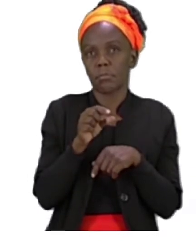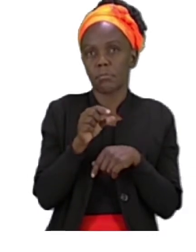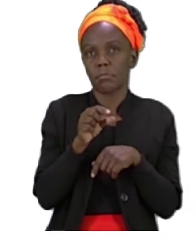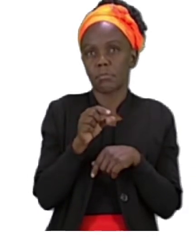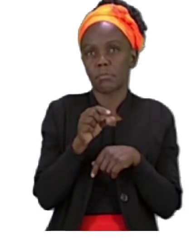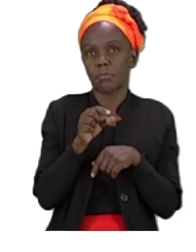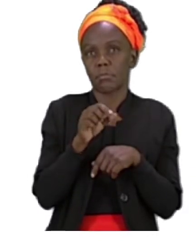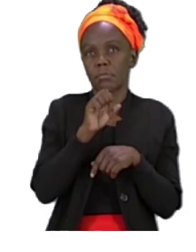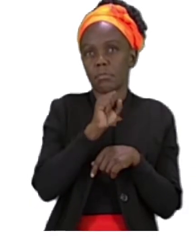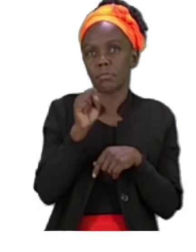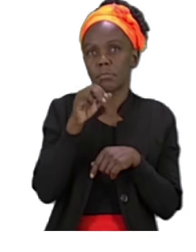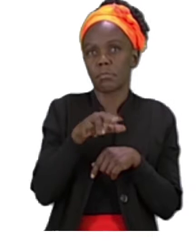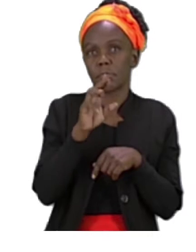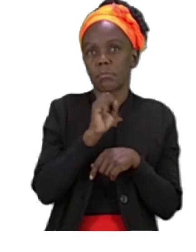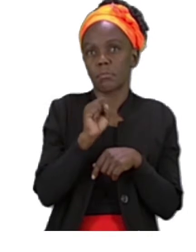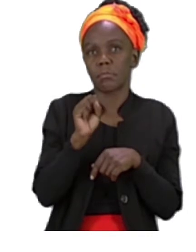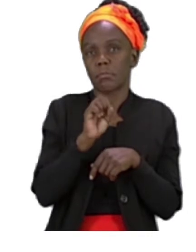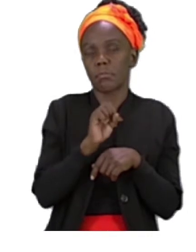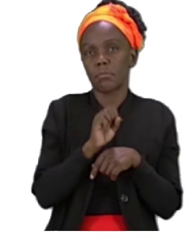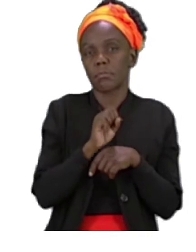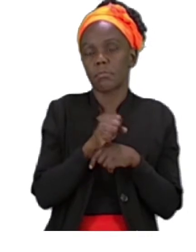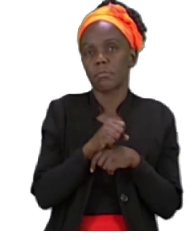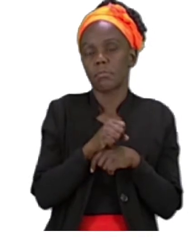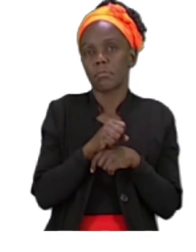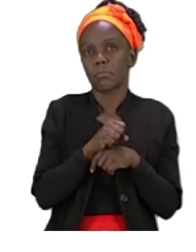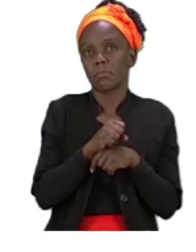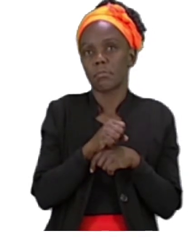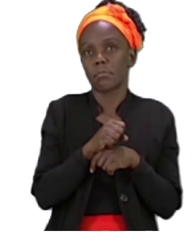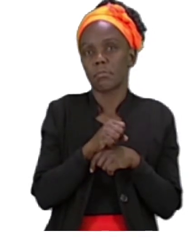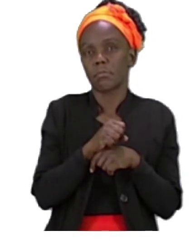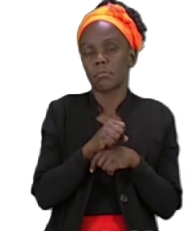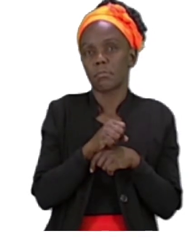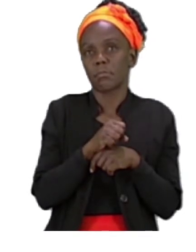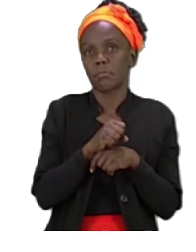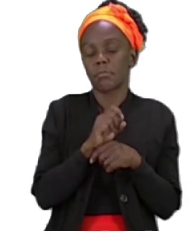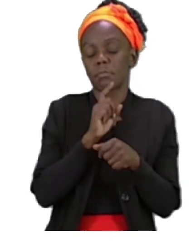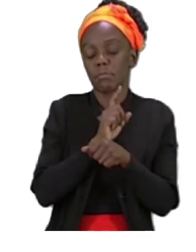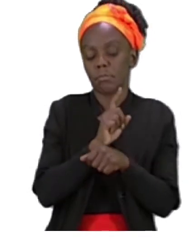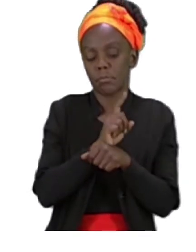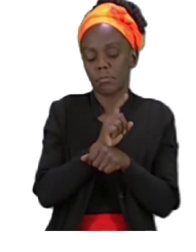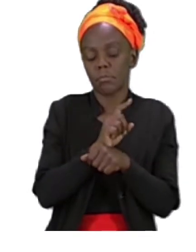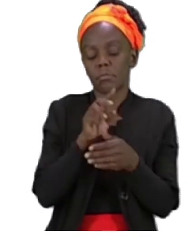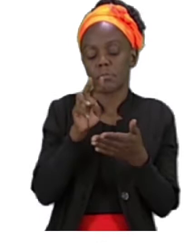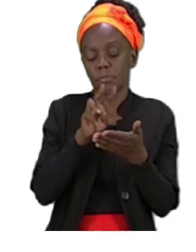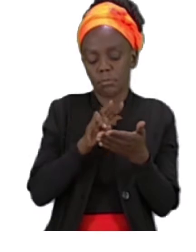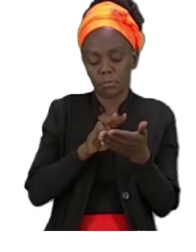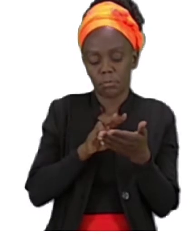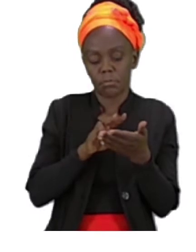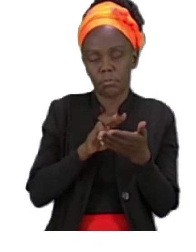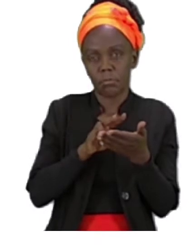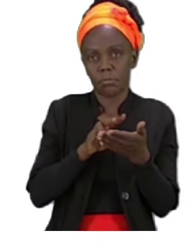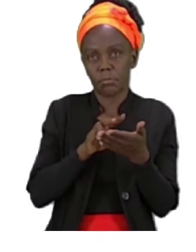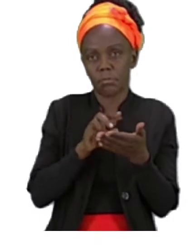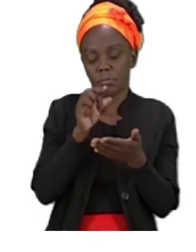done. The first thing that you need to do is read the sum carefully. Number